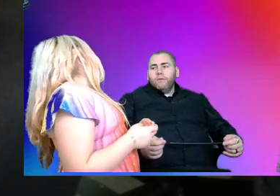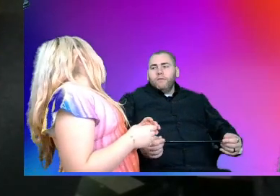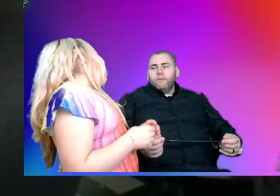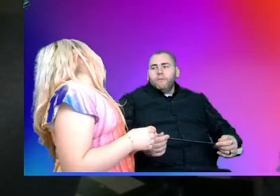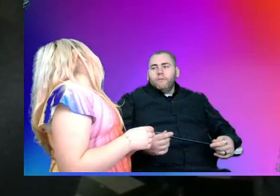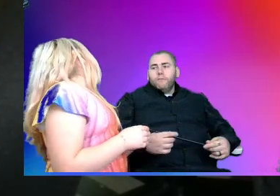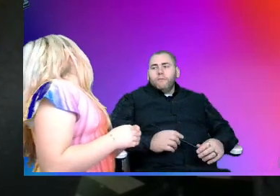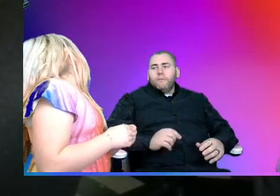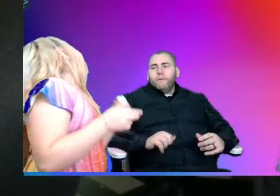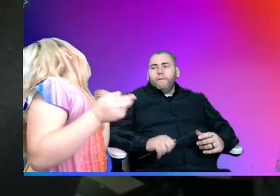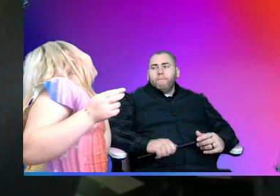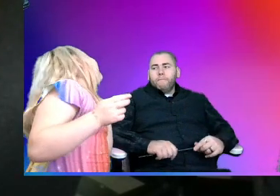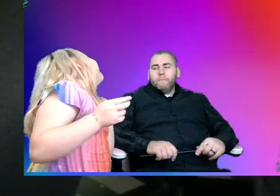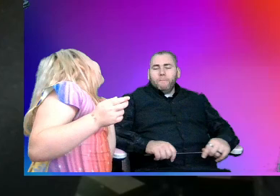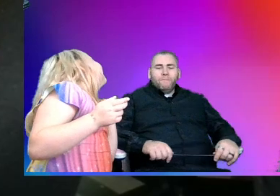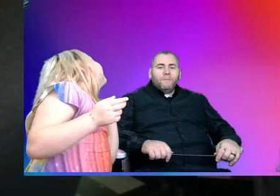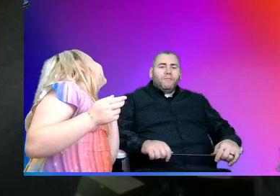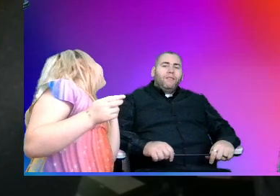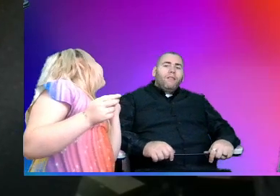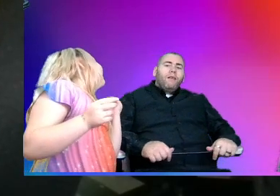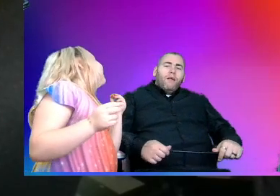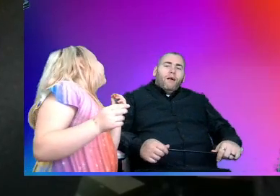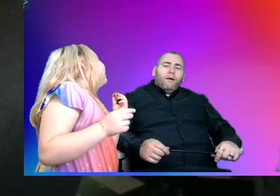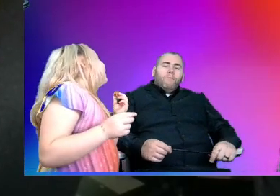It's a Tango present.